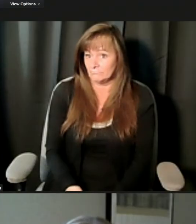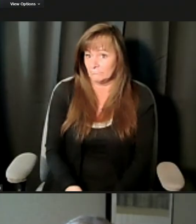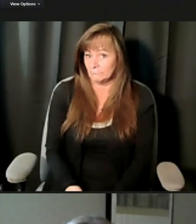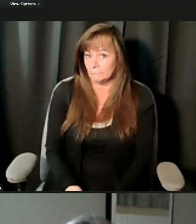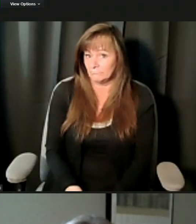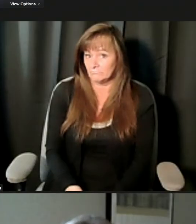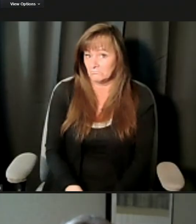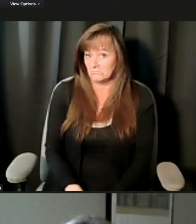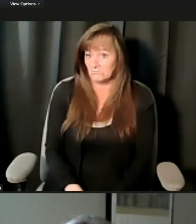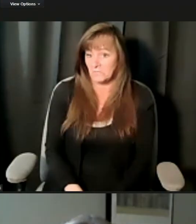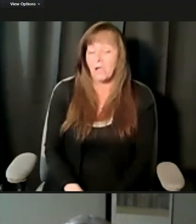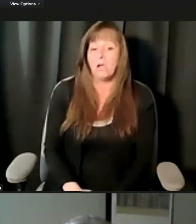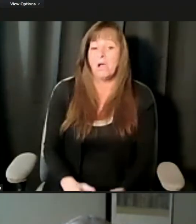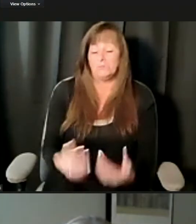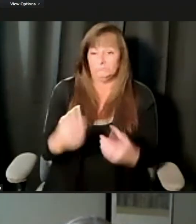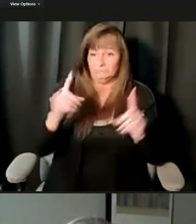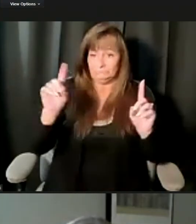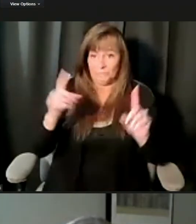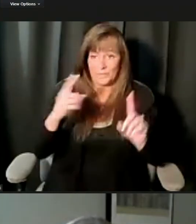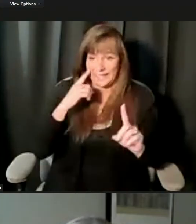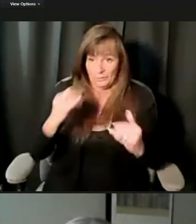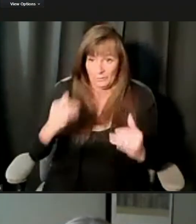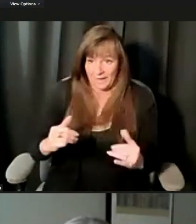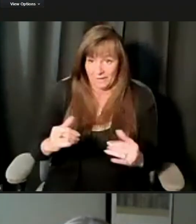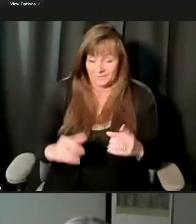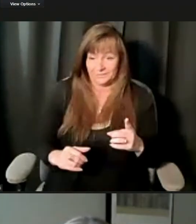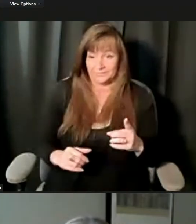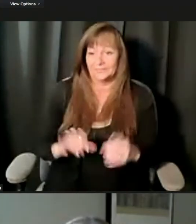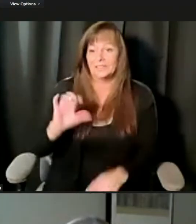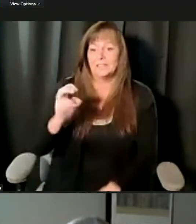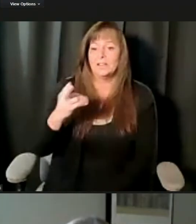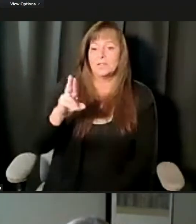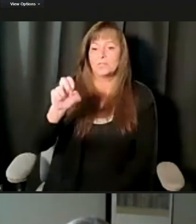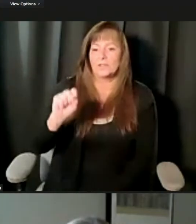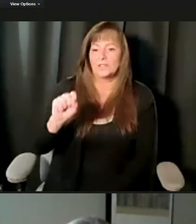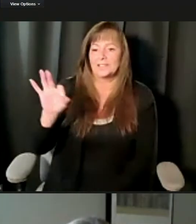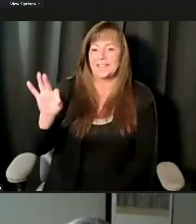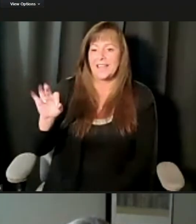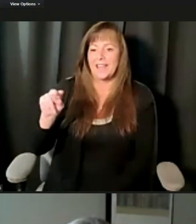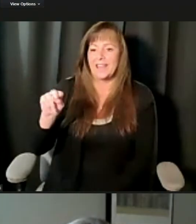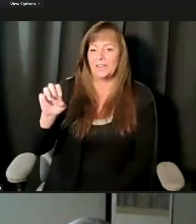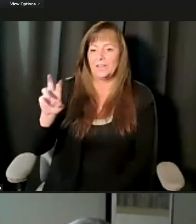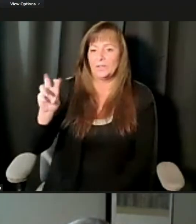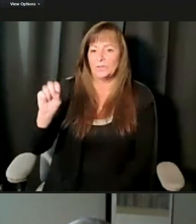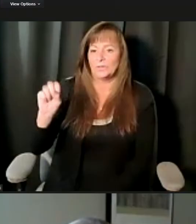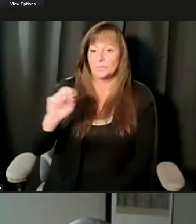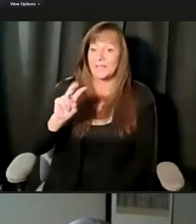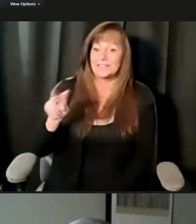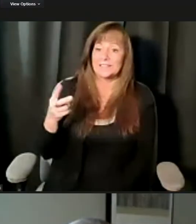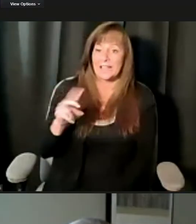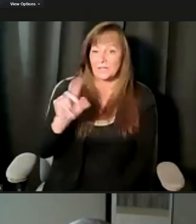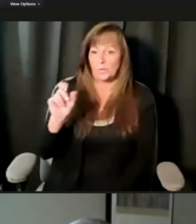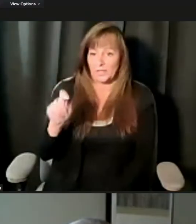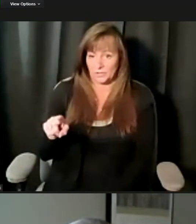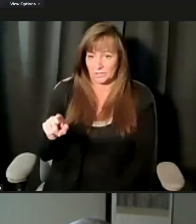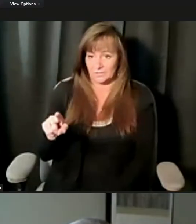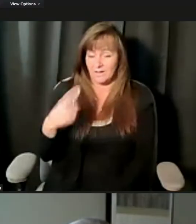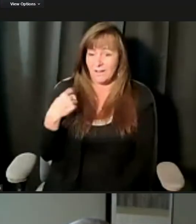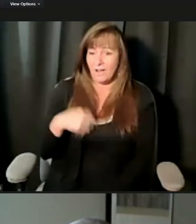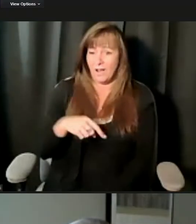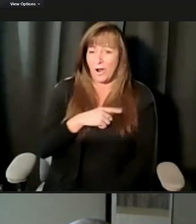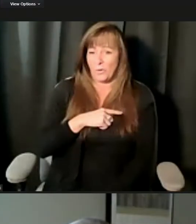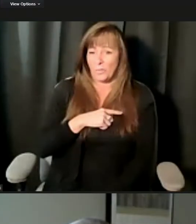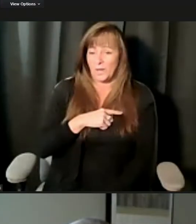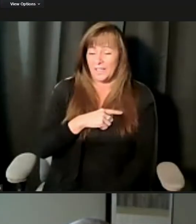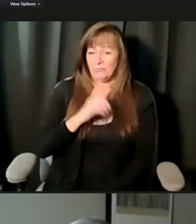Can you hear me? Oh, yep, we can hear you now. Sorry. Yeah, Chris Vanderveen from 9 News. So second question for you. Are we giving too